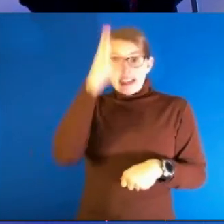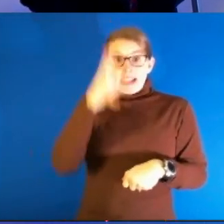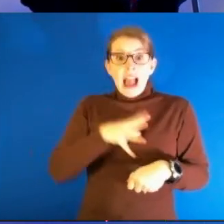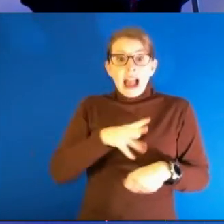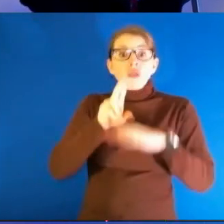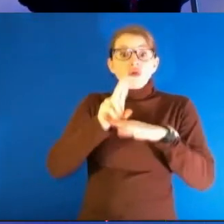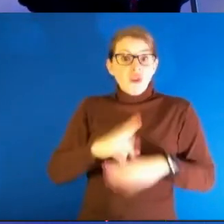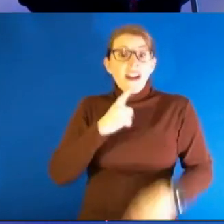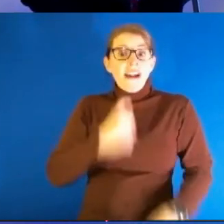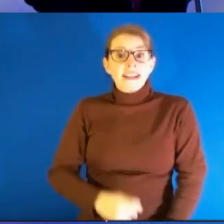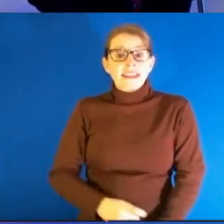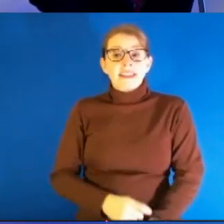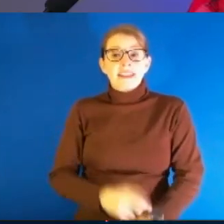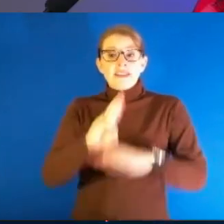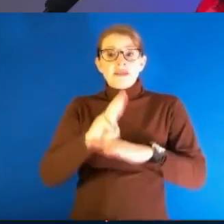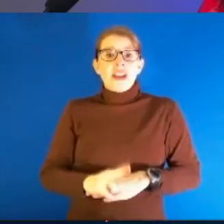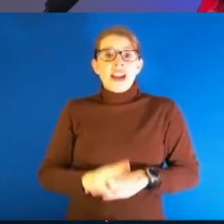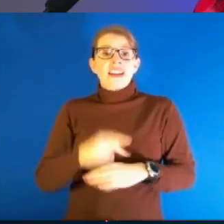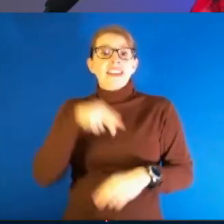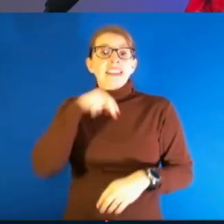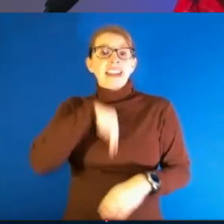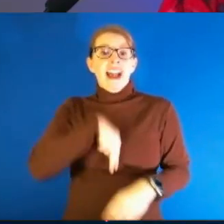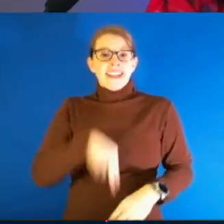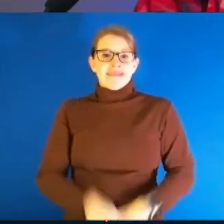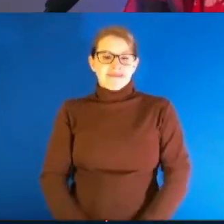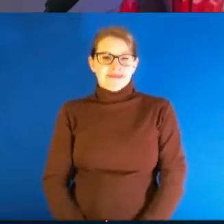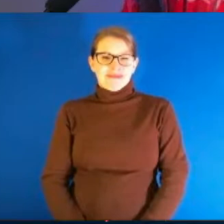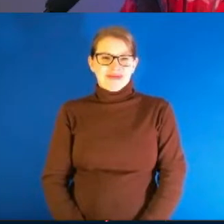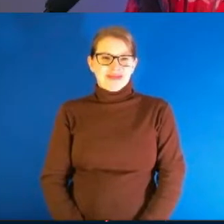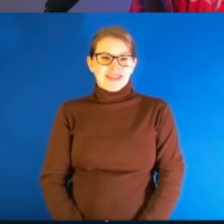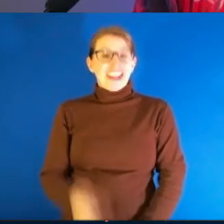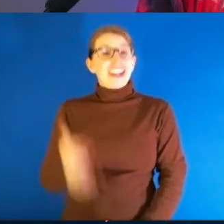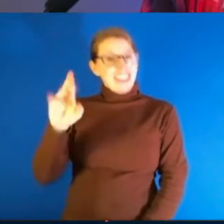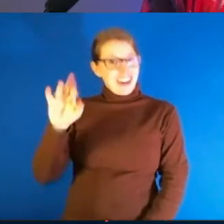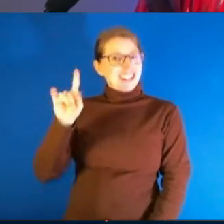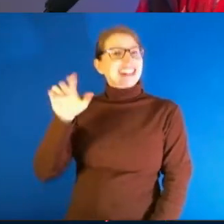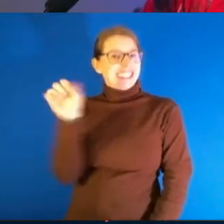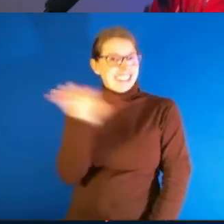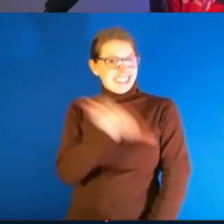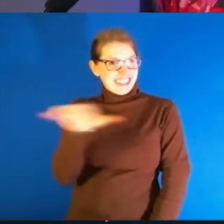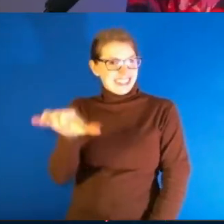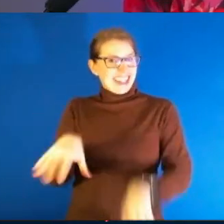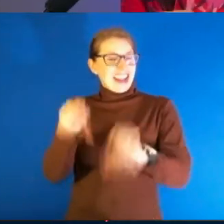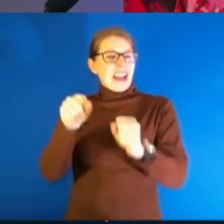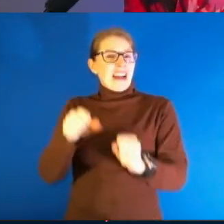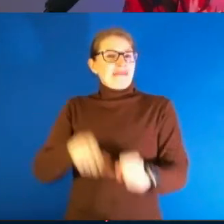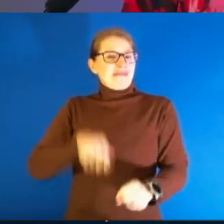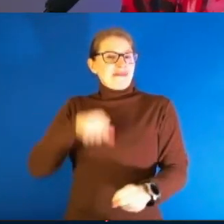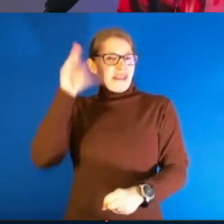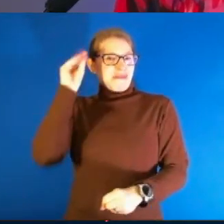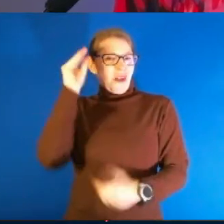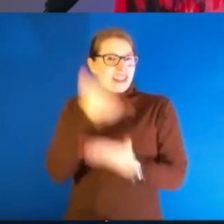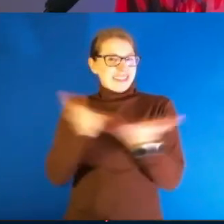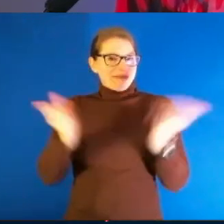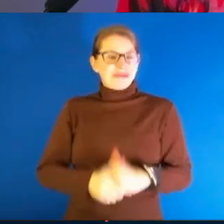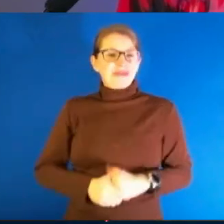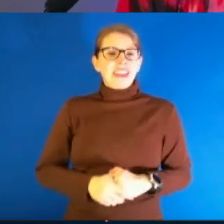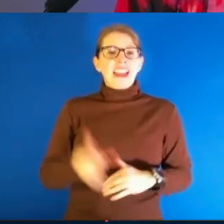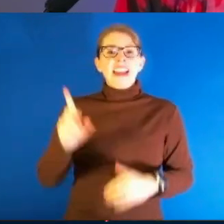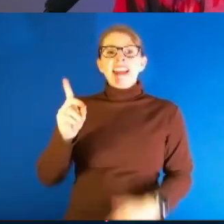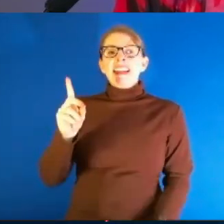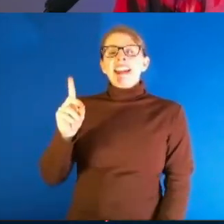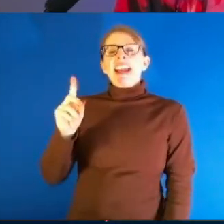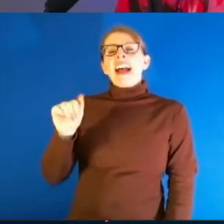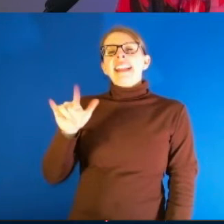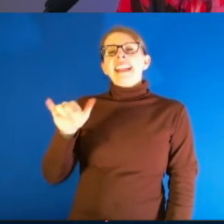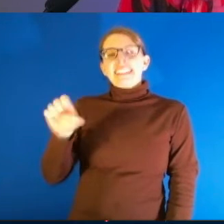your ties. It's very exciting. So, and Dr. Stites did it too. So proud of the boys. Okay, so Alexis Dulcid is